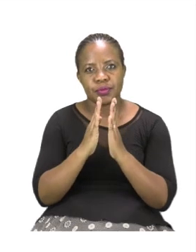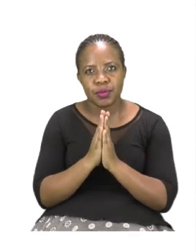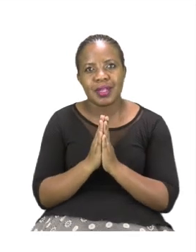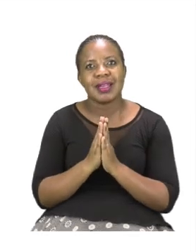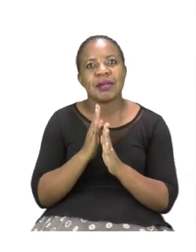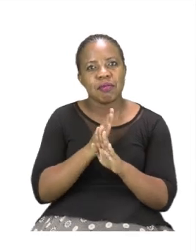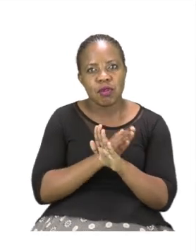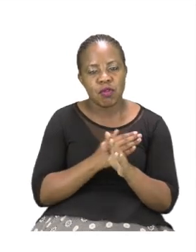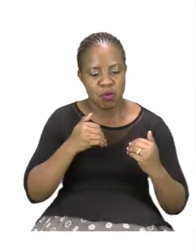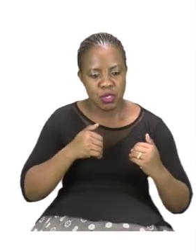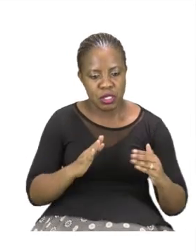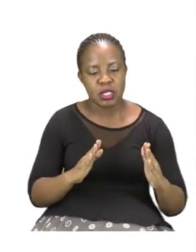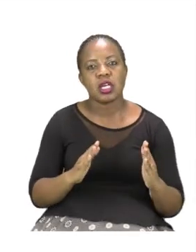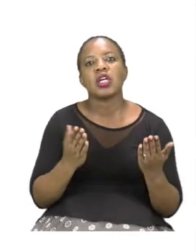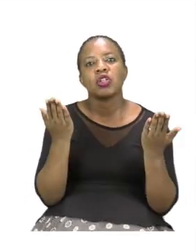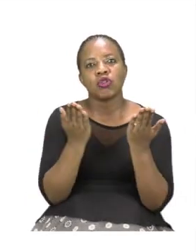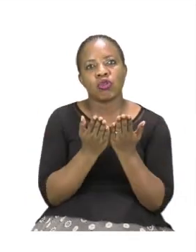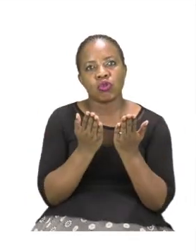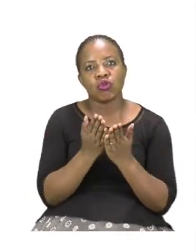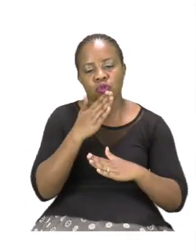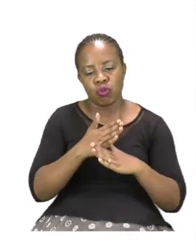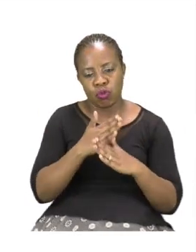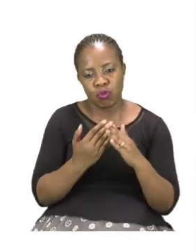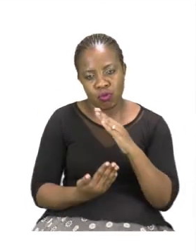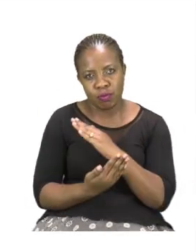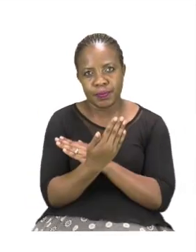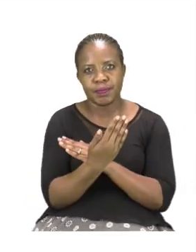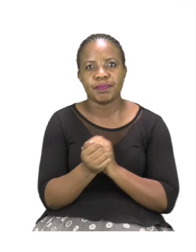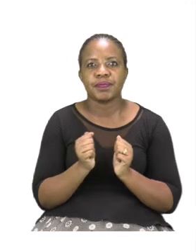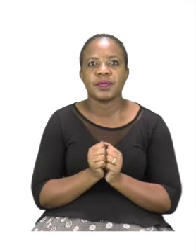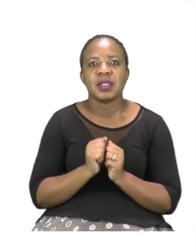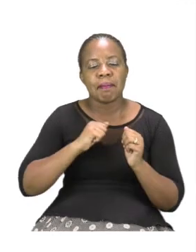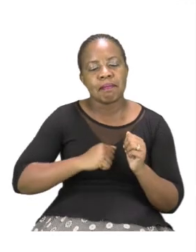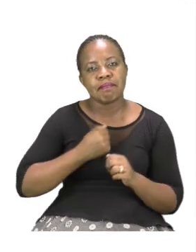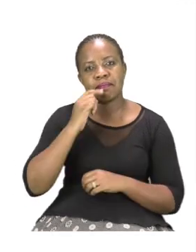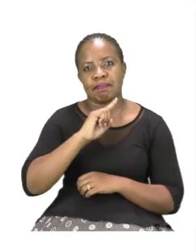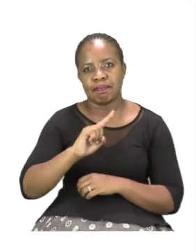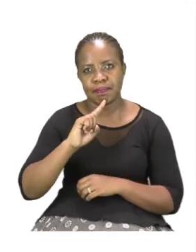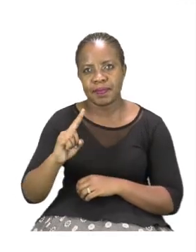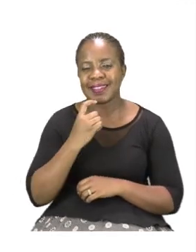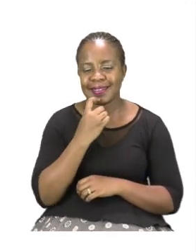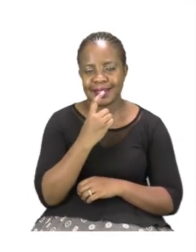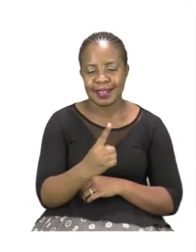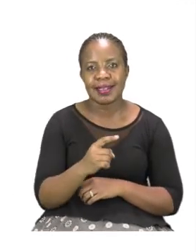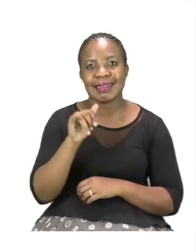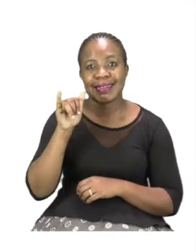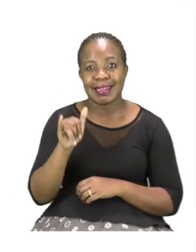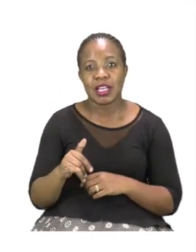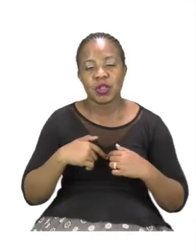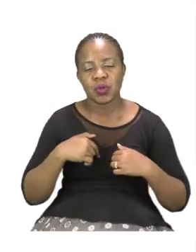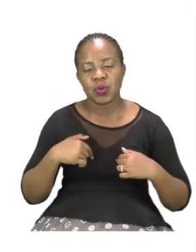in the morning. My teacher said that we please